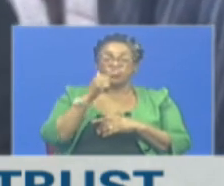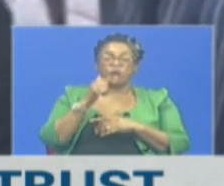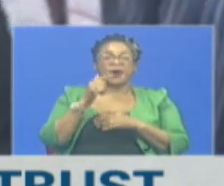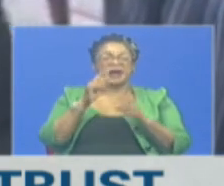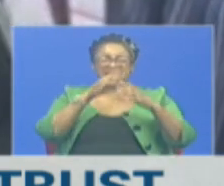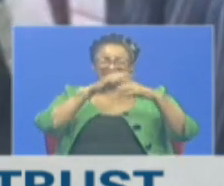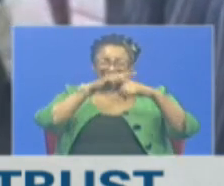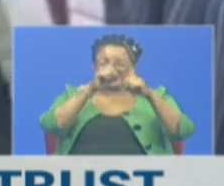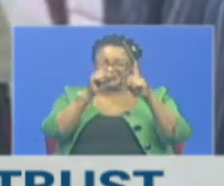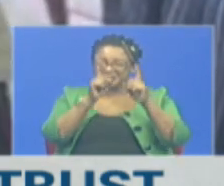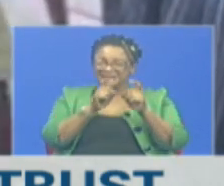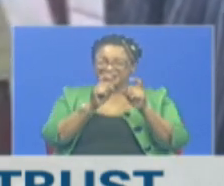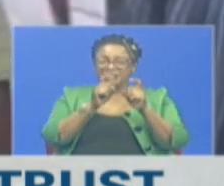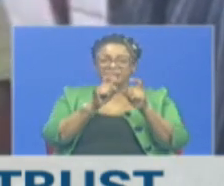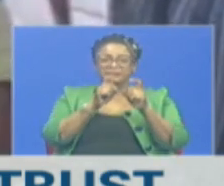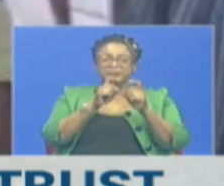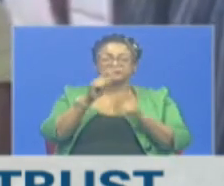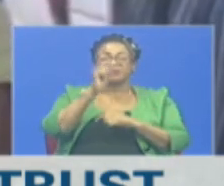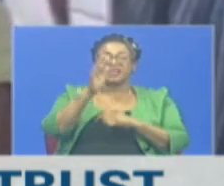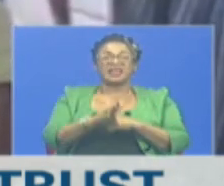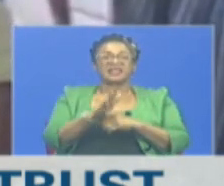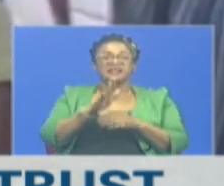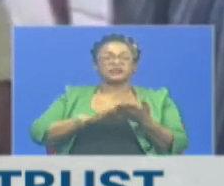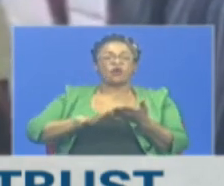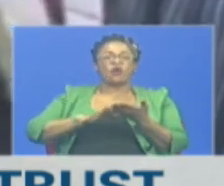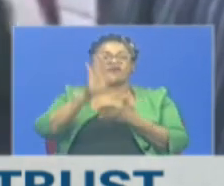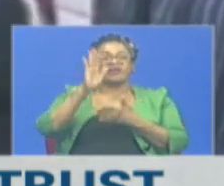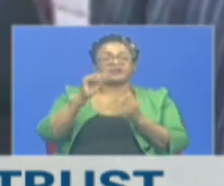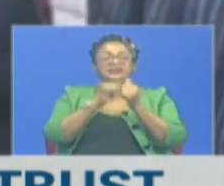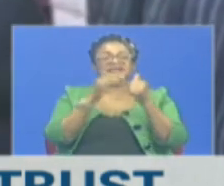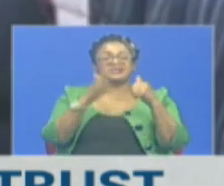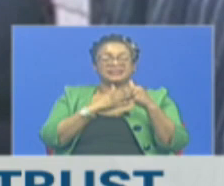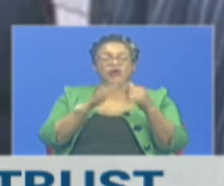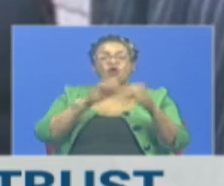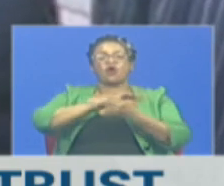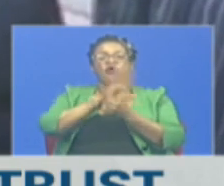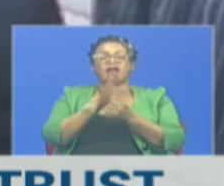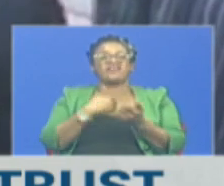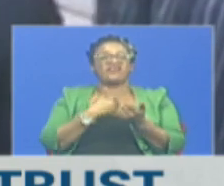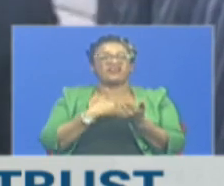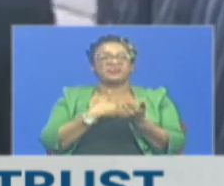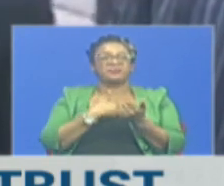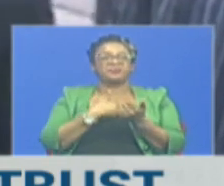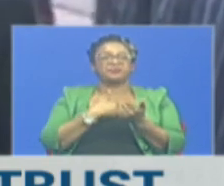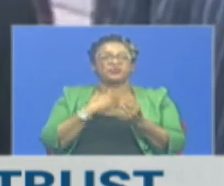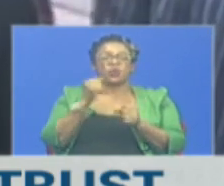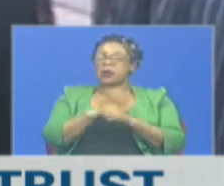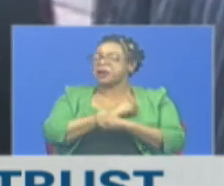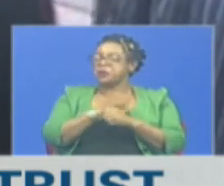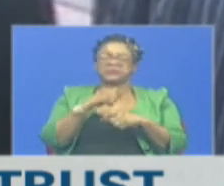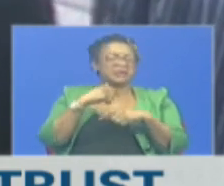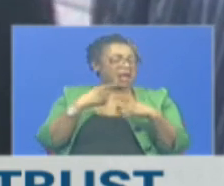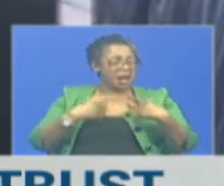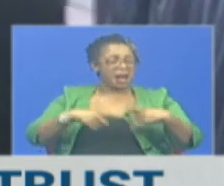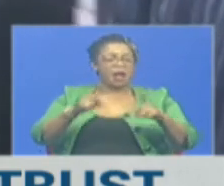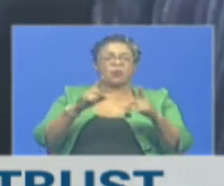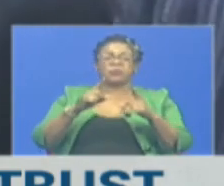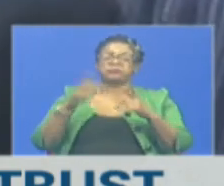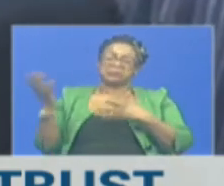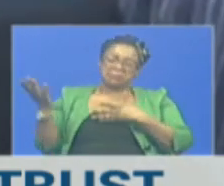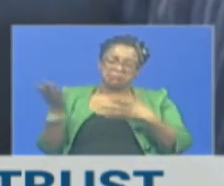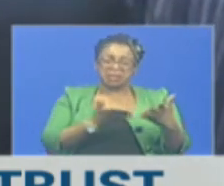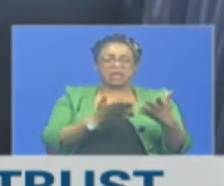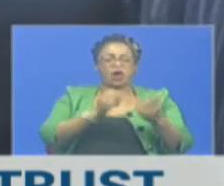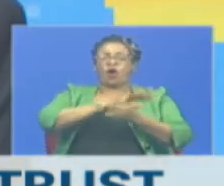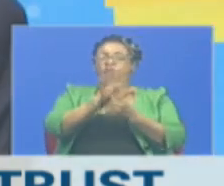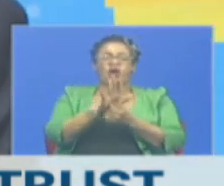wasafiri wanaotokea Kenya, wa Kenya, zaidi ya 19 wana corona. Sasa hatuwezi kusisi turuhusu waendelee kutoka Kenya na corona zao waingize